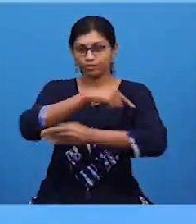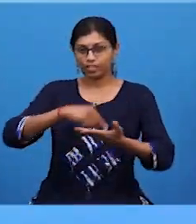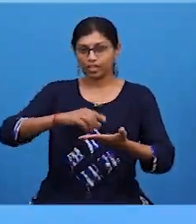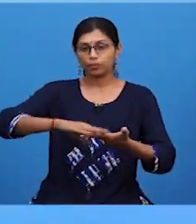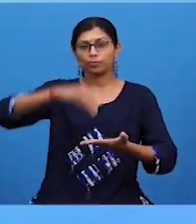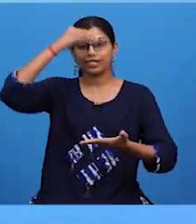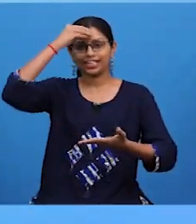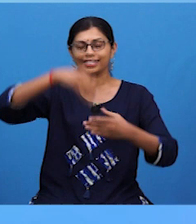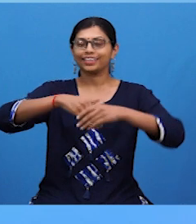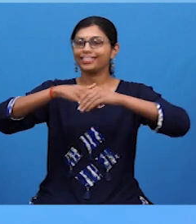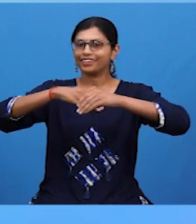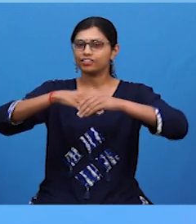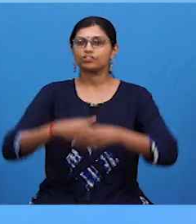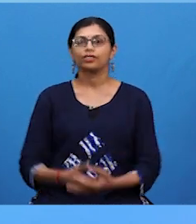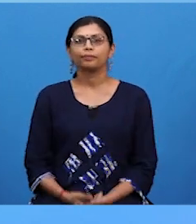with me today.